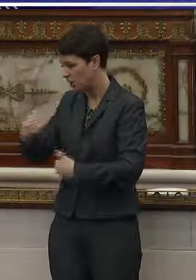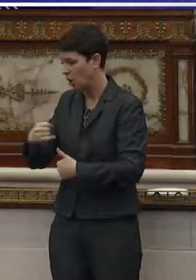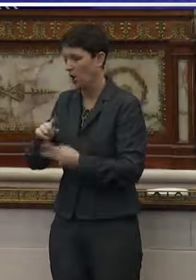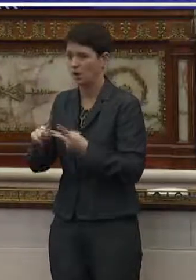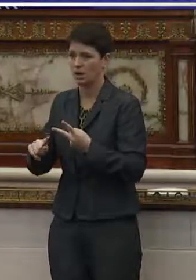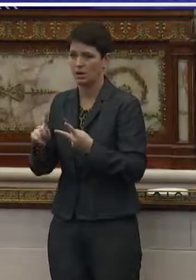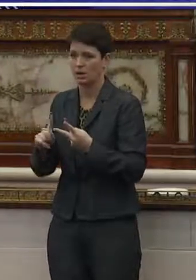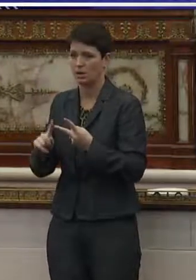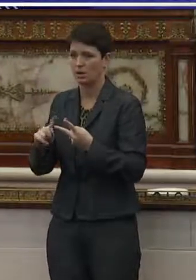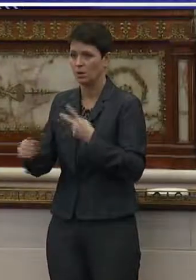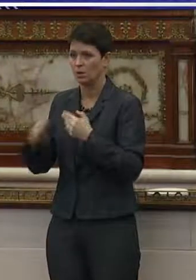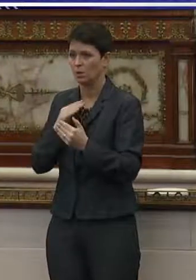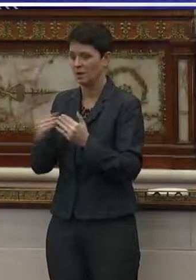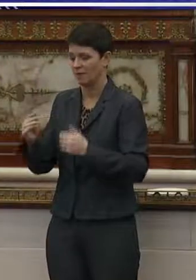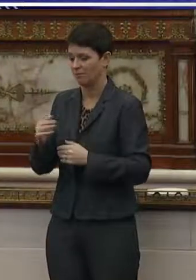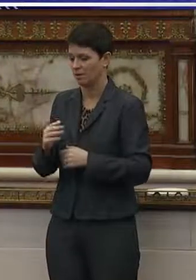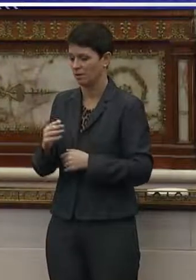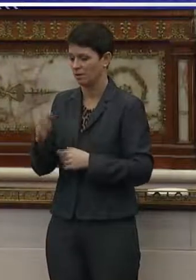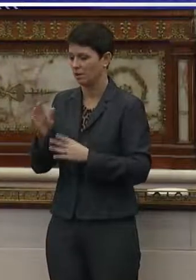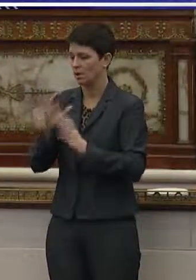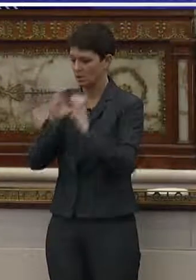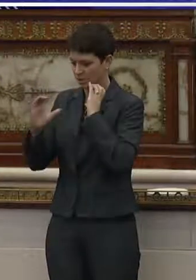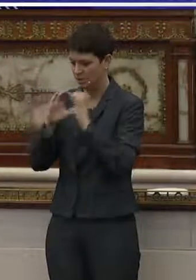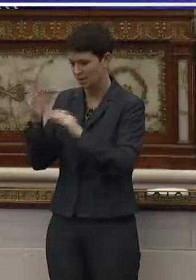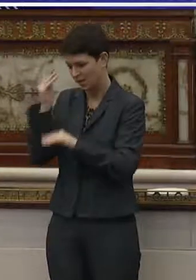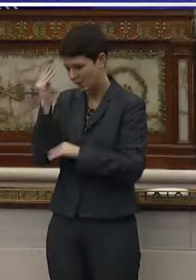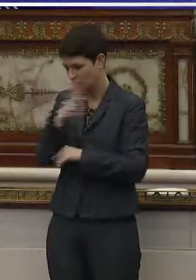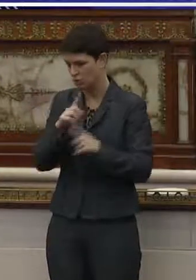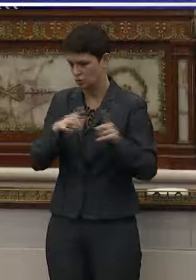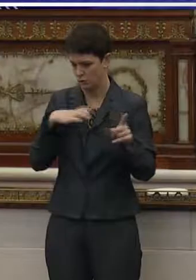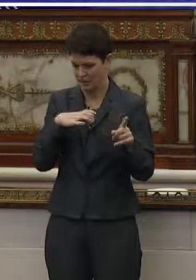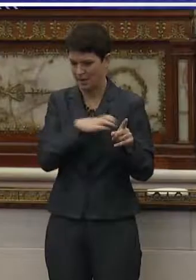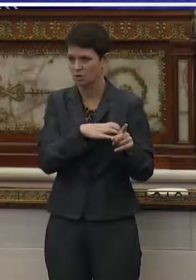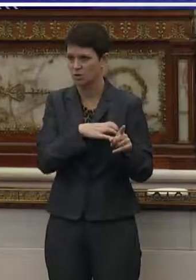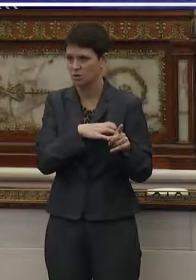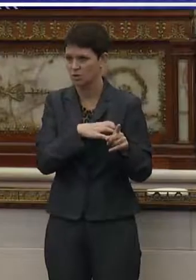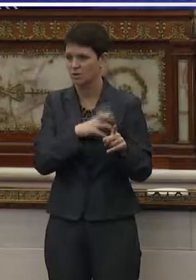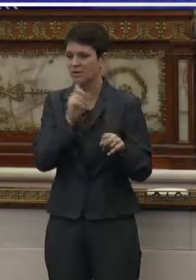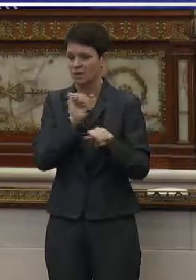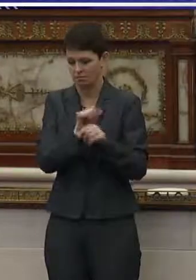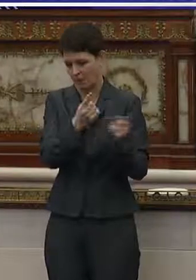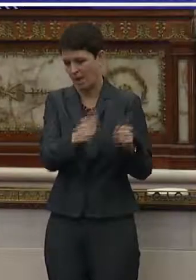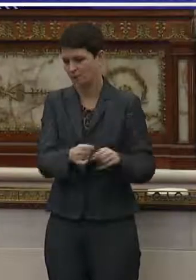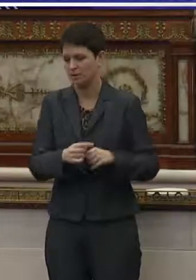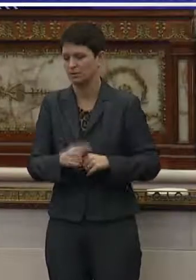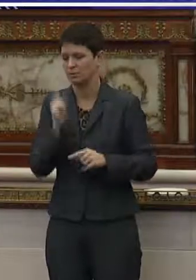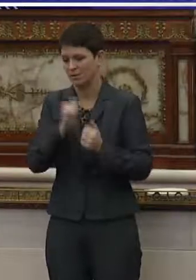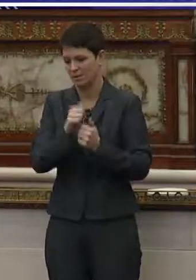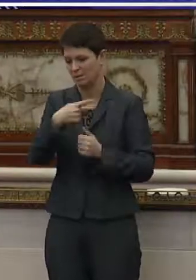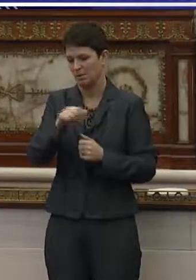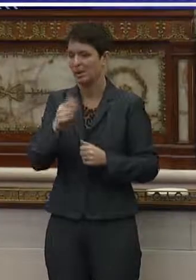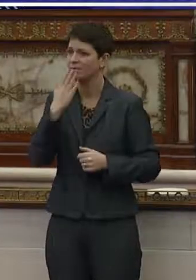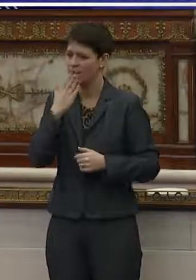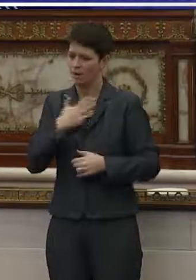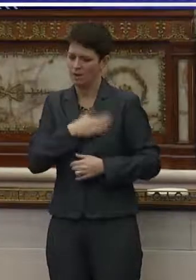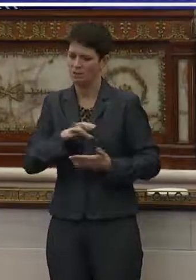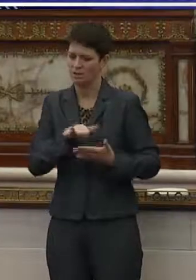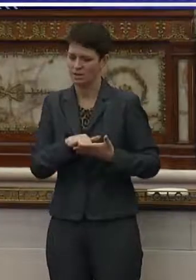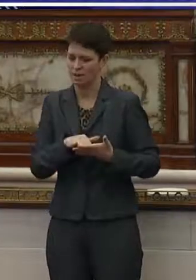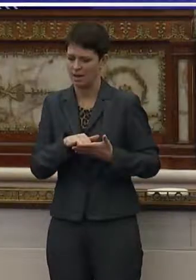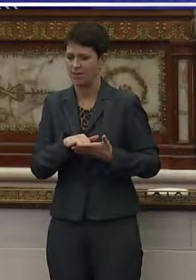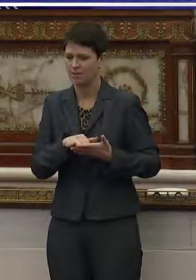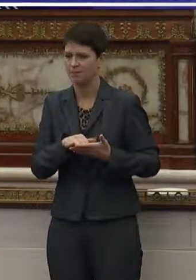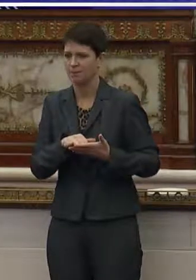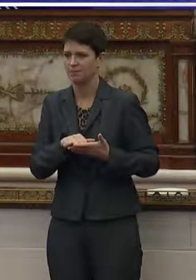or, whatever other form, sort of communicating back to council that has indeed taken place. So I thank you. I appreciate that because